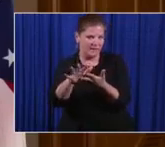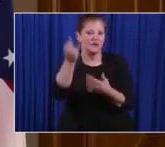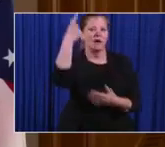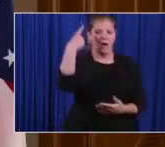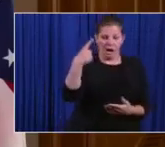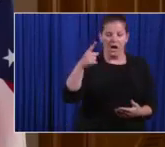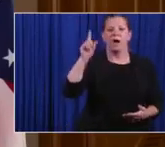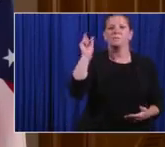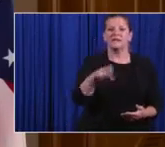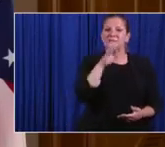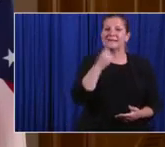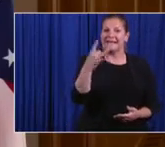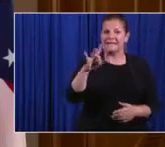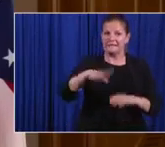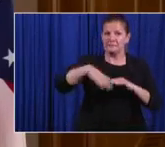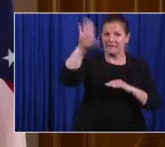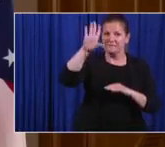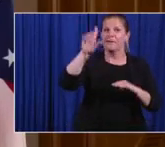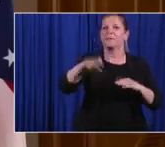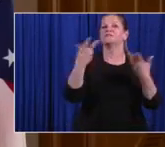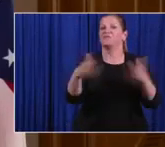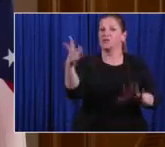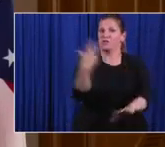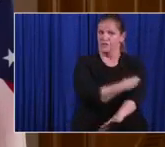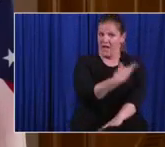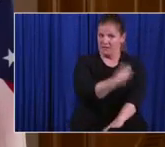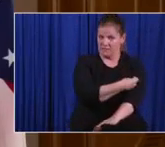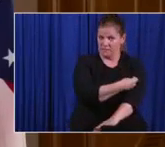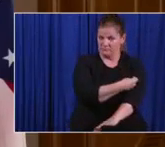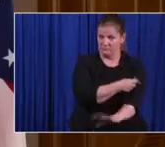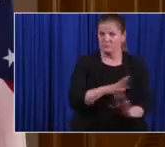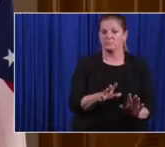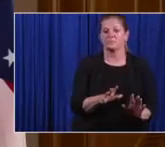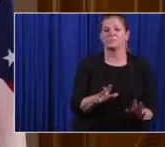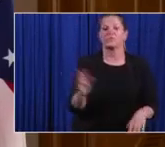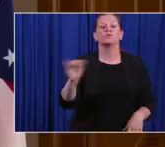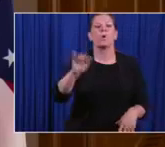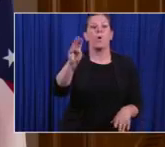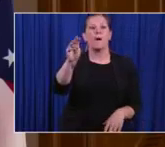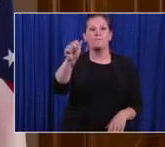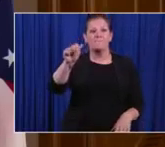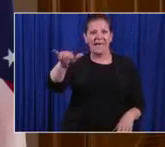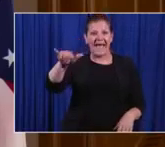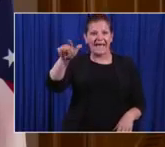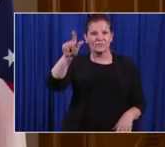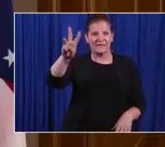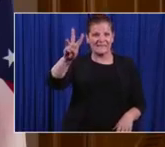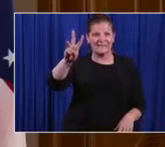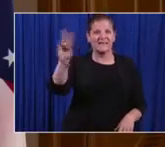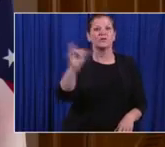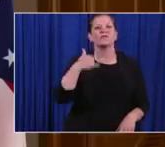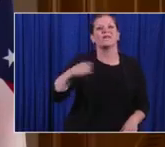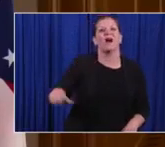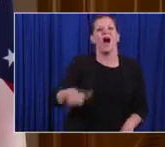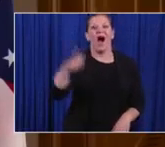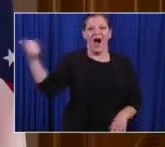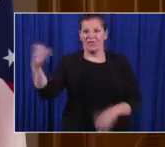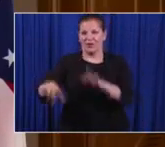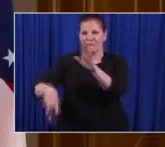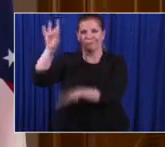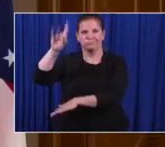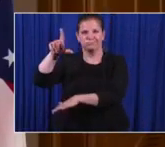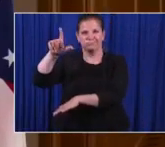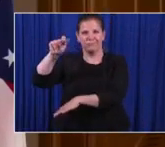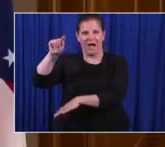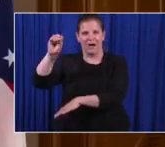are eligible. Also beginning May 26th, we'll announce 5 weekly winners of a separate drawing for a 4-year